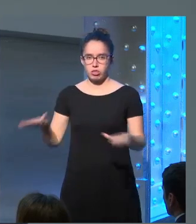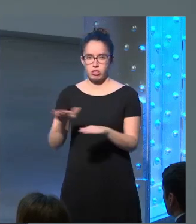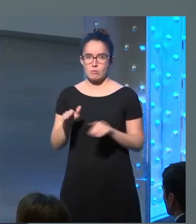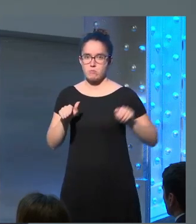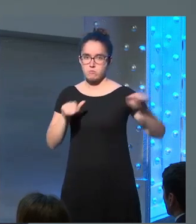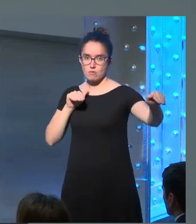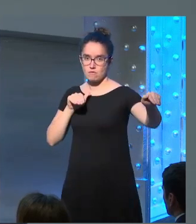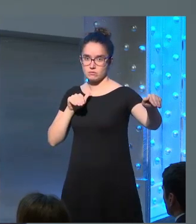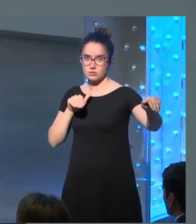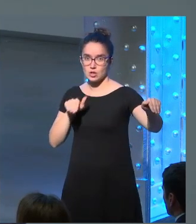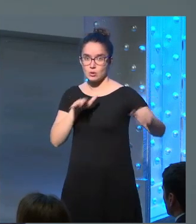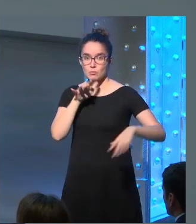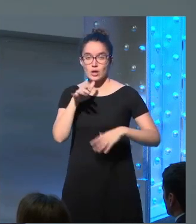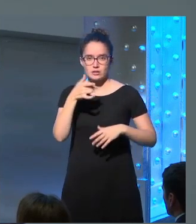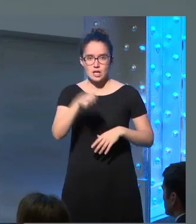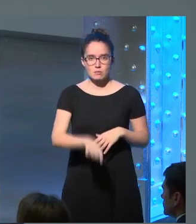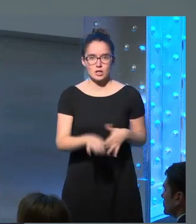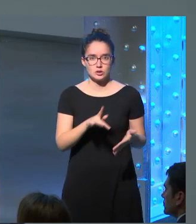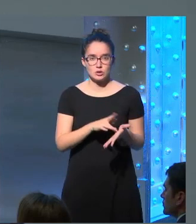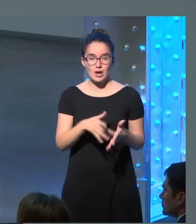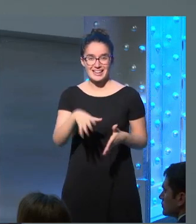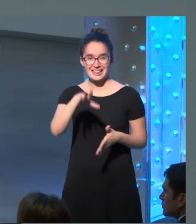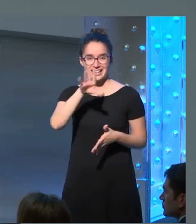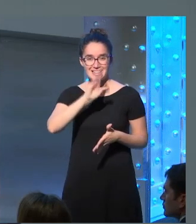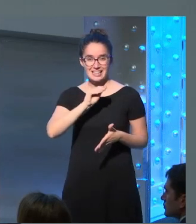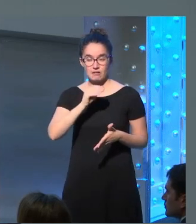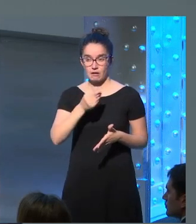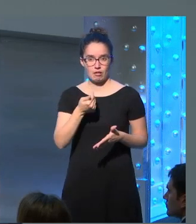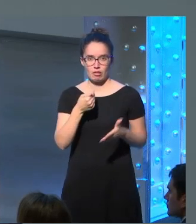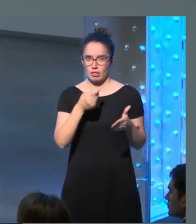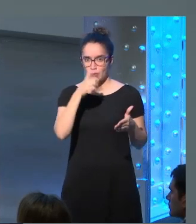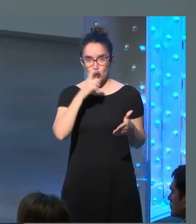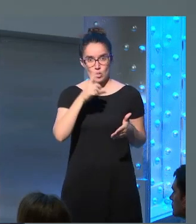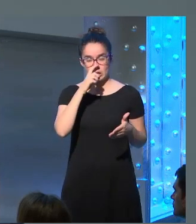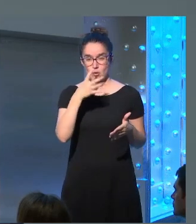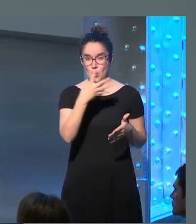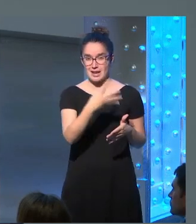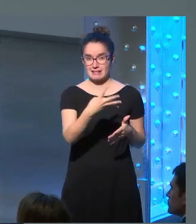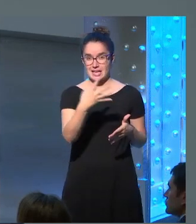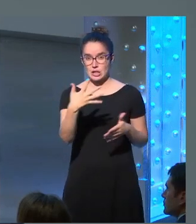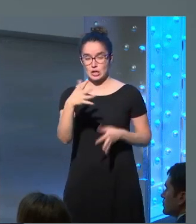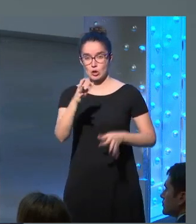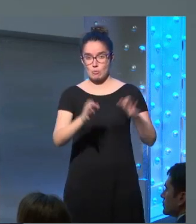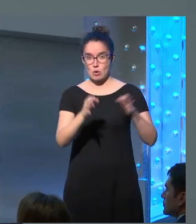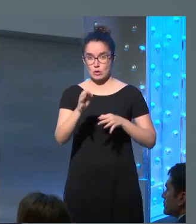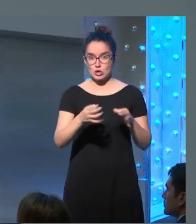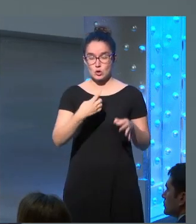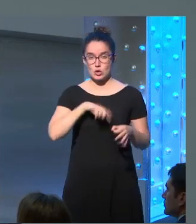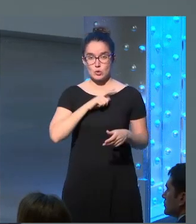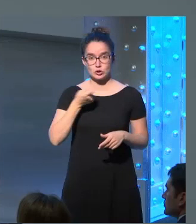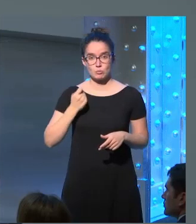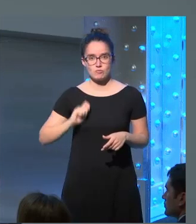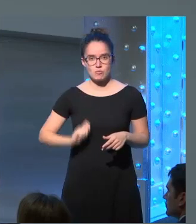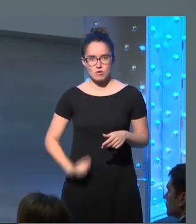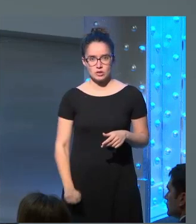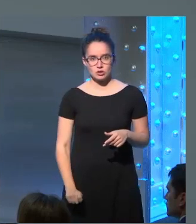our companies seem to make progress at a much lower pace. It is also difficult to understand that in a few years